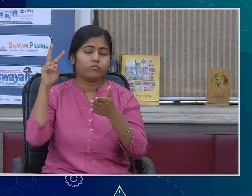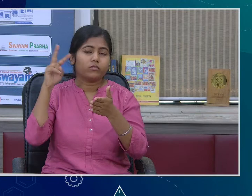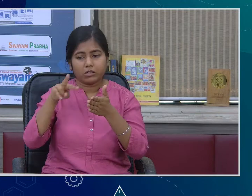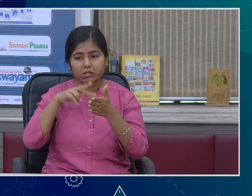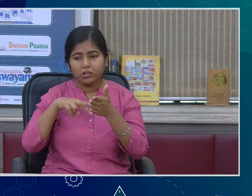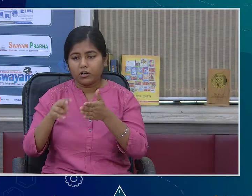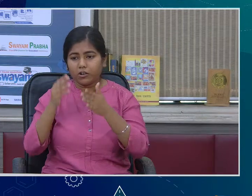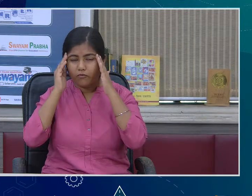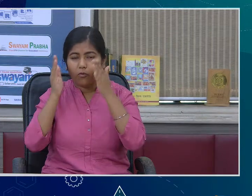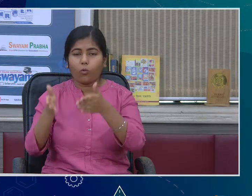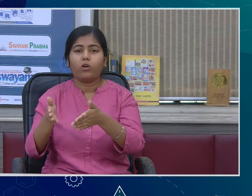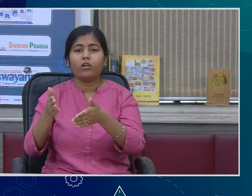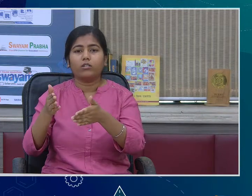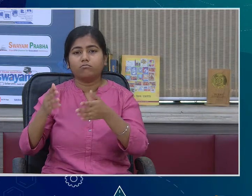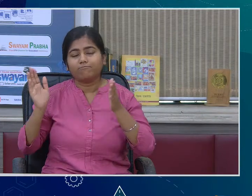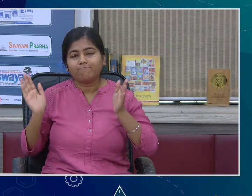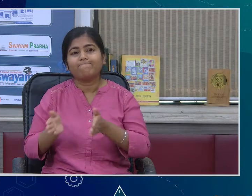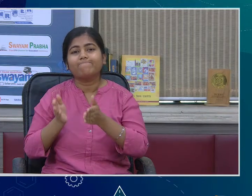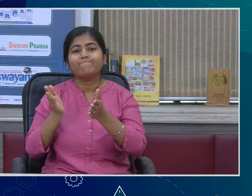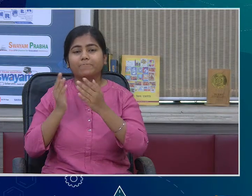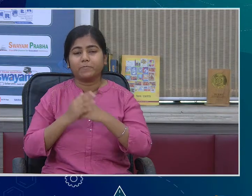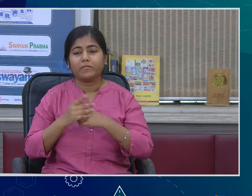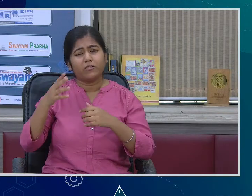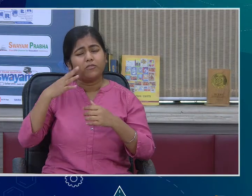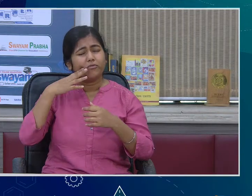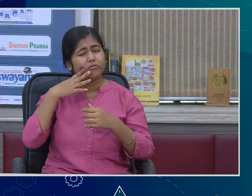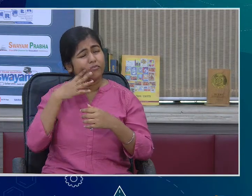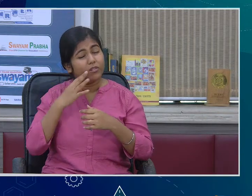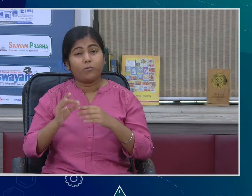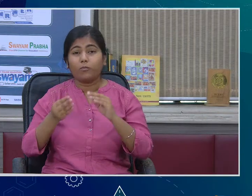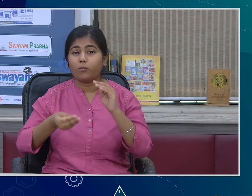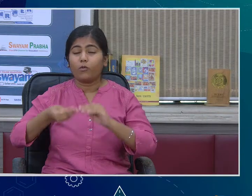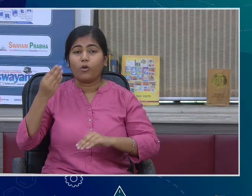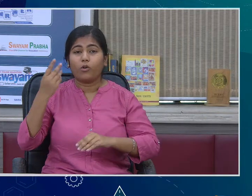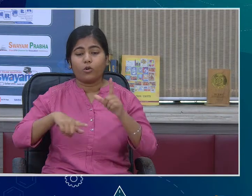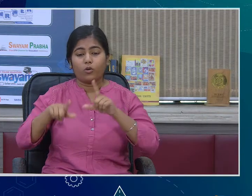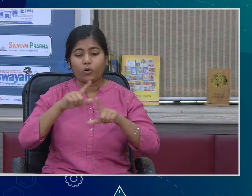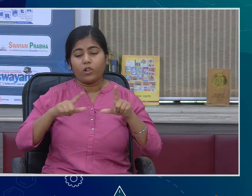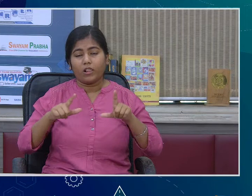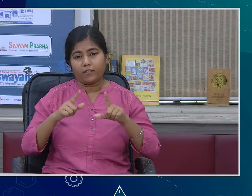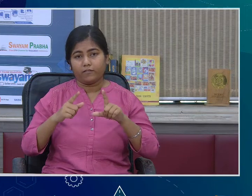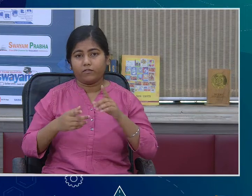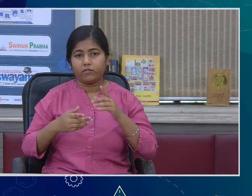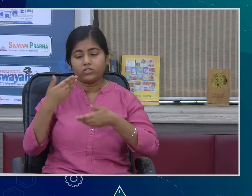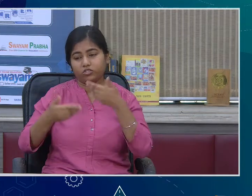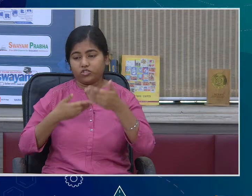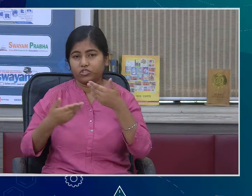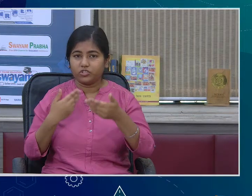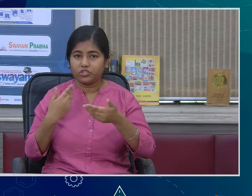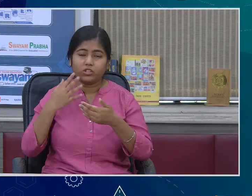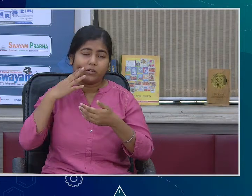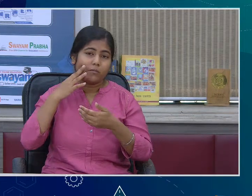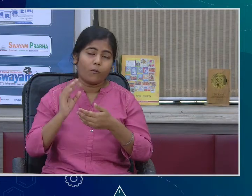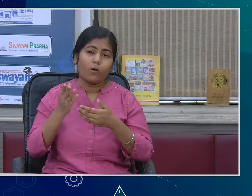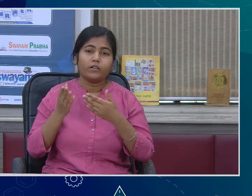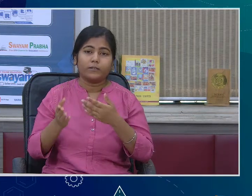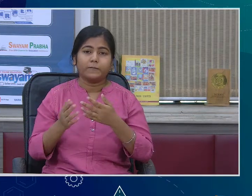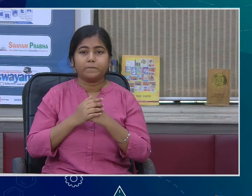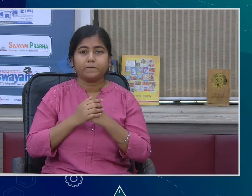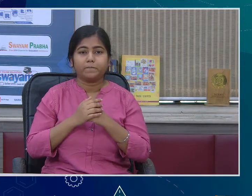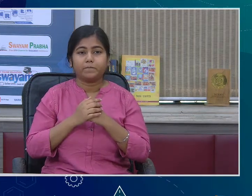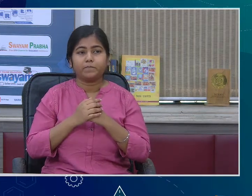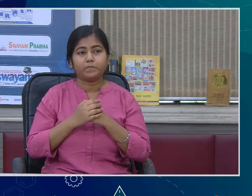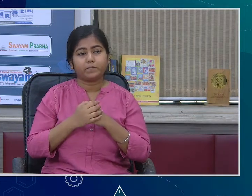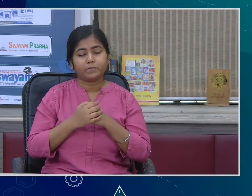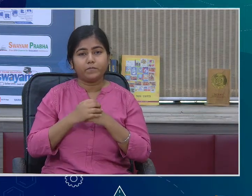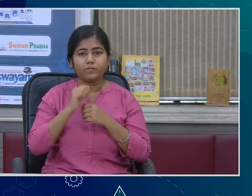reading aloud is a very, very significant part of a language teaching in a classroom. Absolutely. So, ma'am, that's all